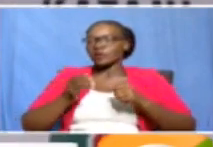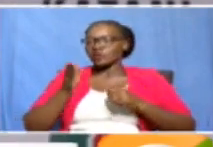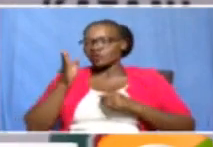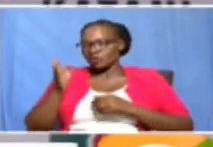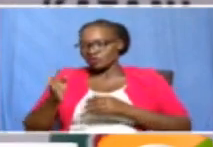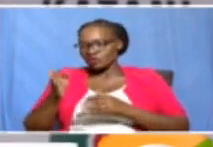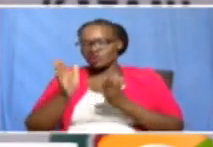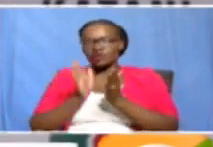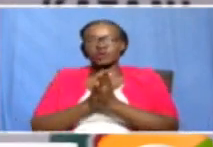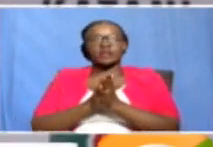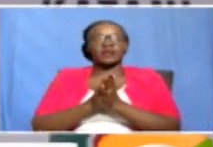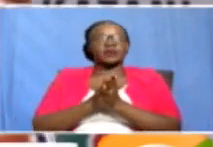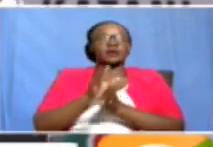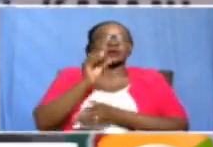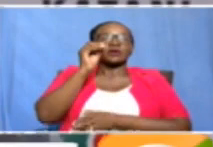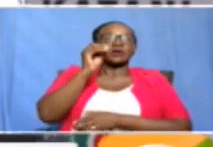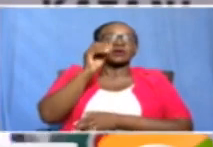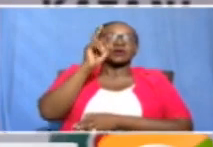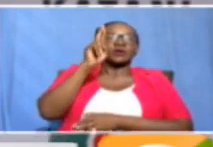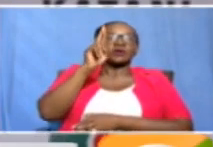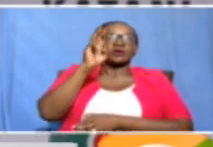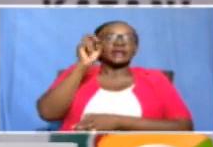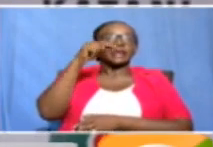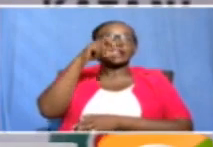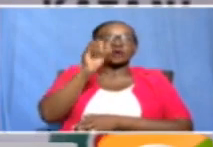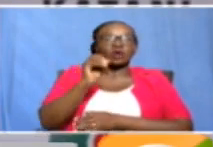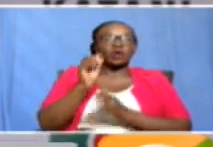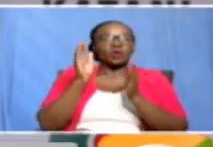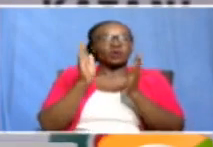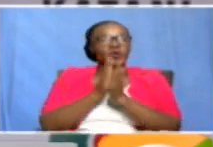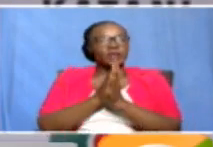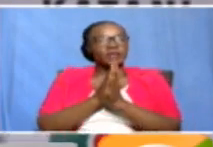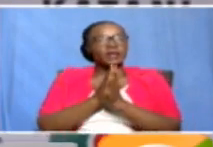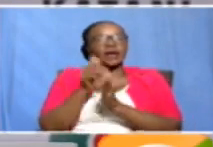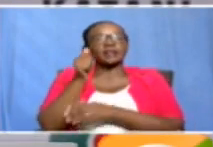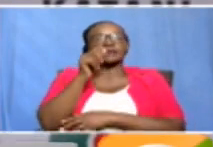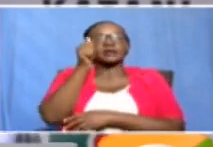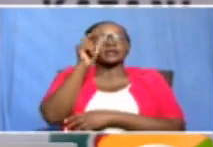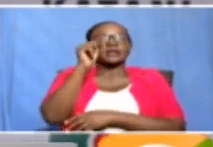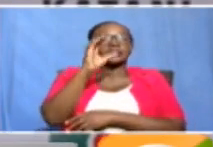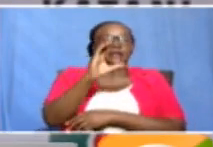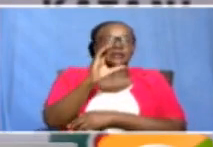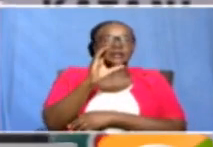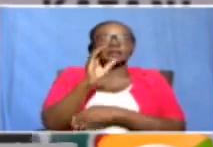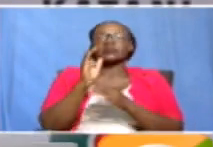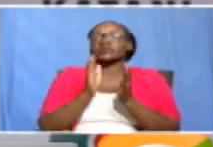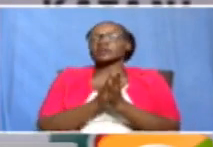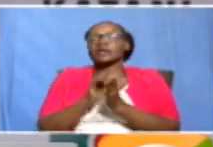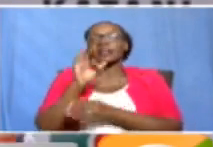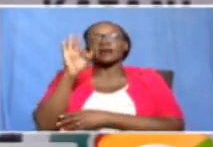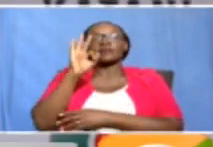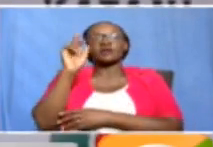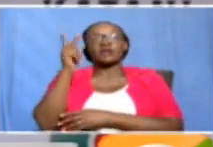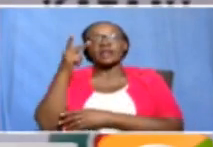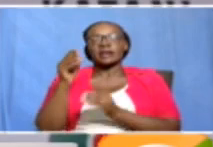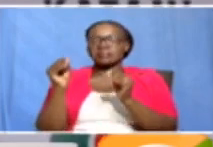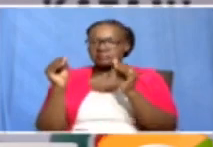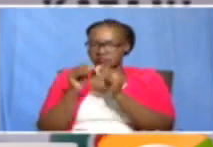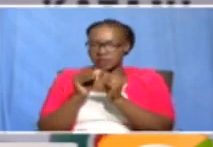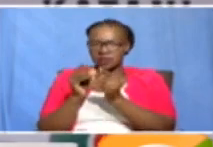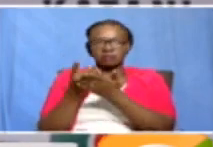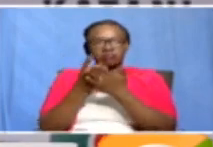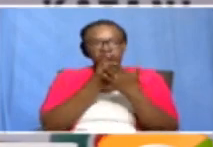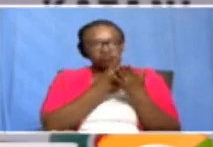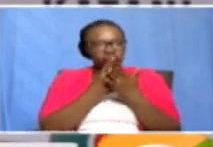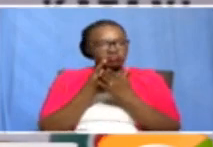Orengo, na Bunyasi for ANC, na Iseli wa Ford Kenya, mkutane, mutengeneze